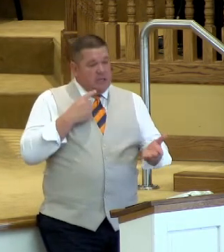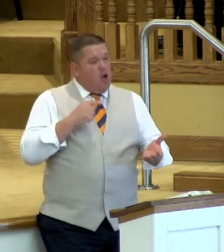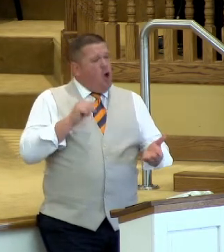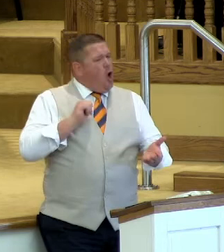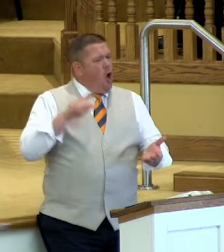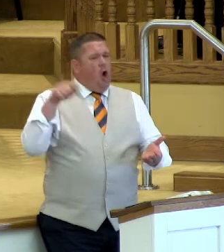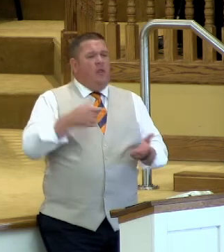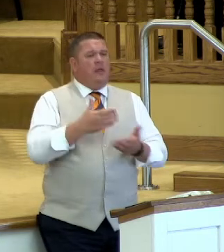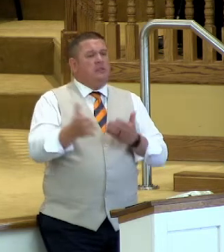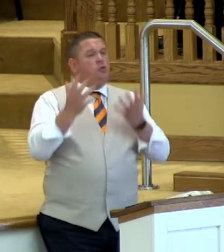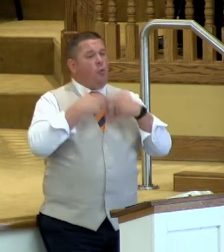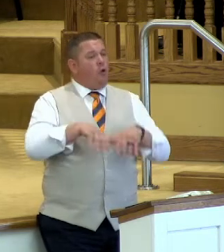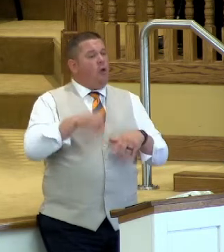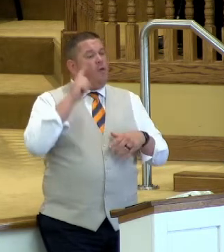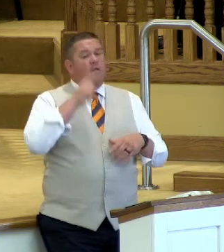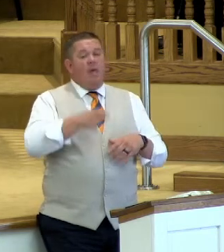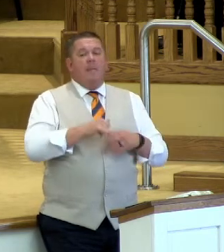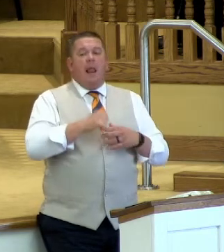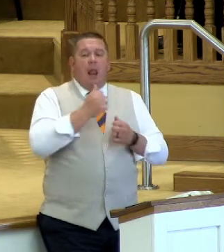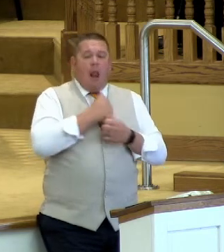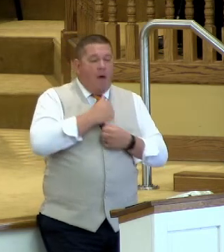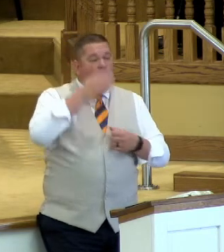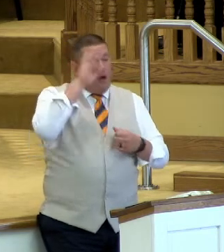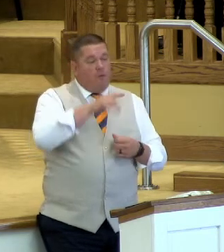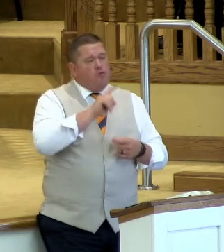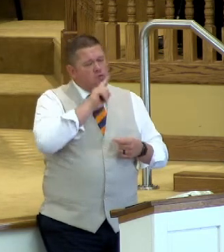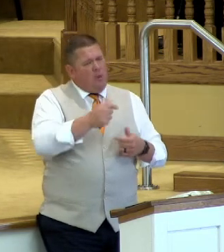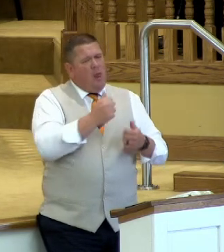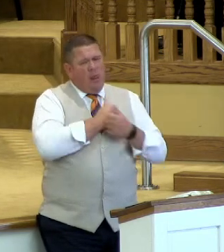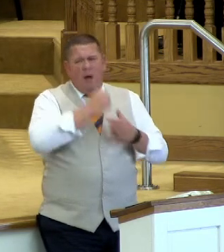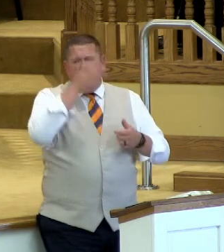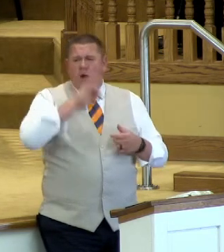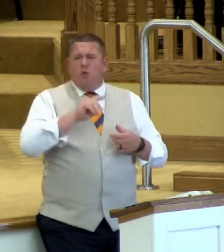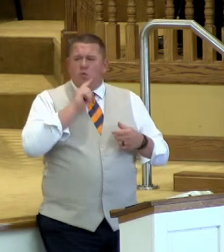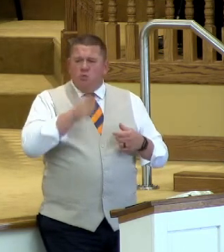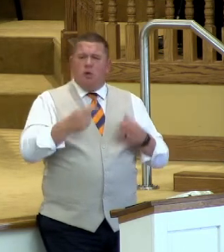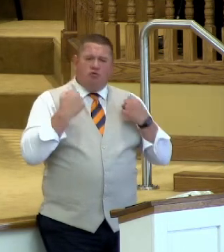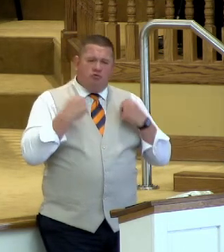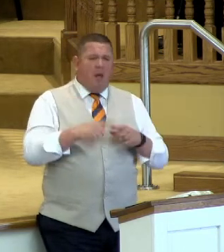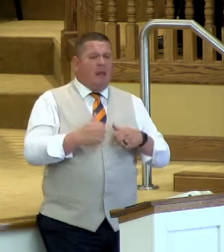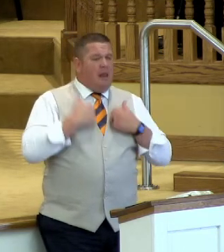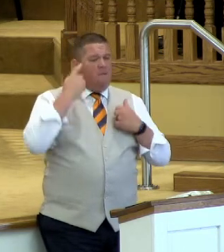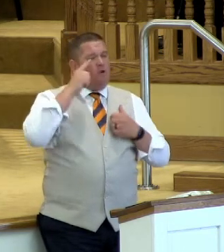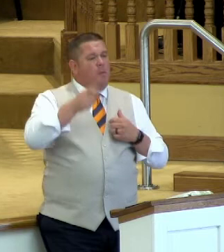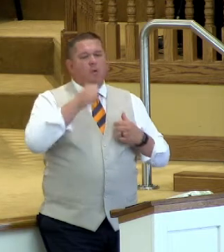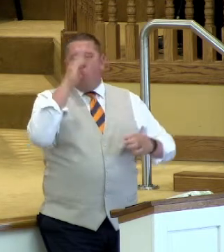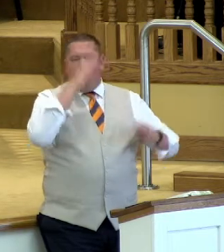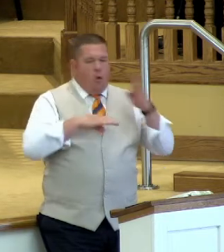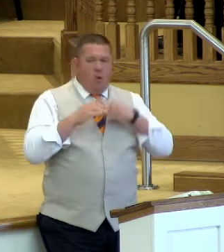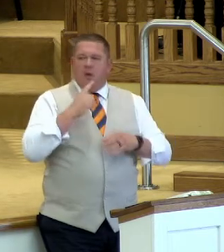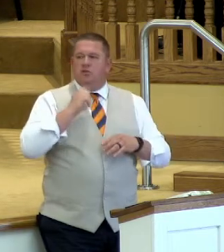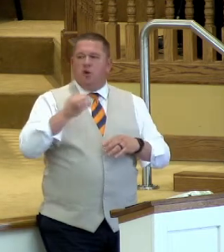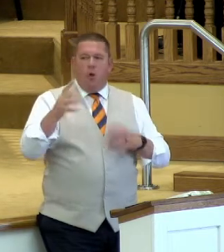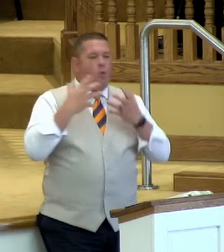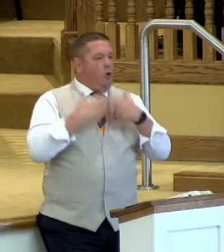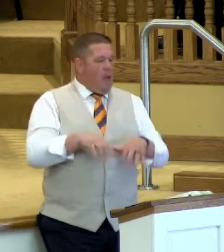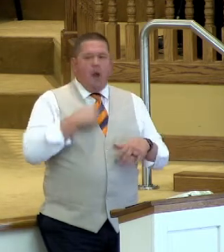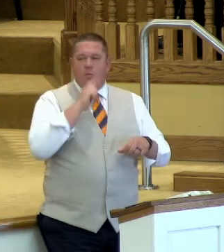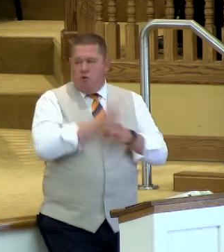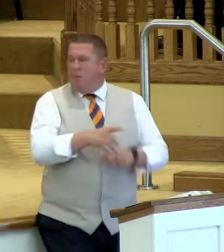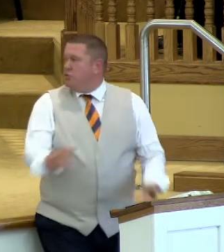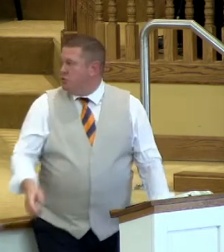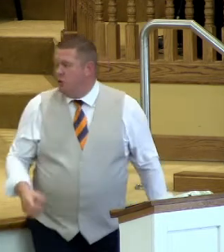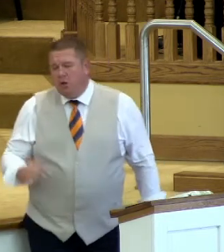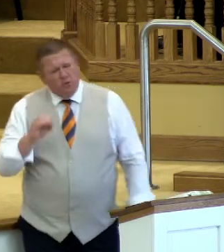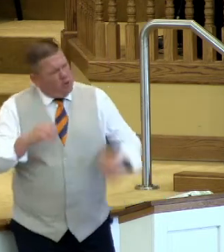that all things work together for good to them that love God. If you truly love God and you're truly trying to live for him, don't worry. It's all going to work out. I promise